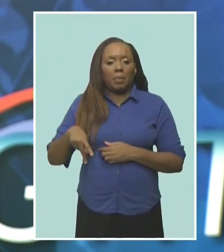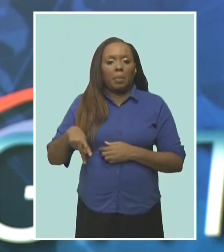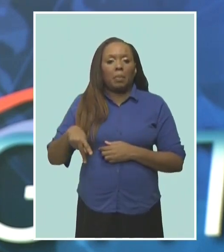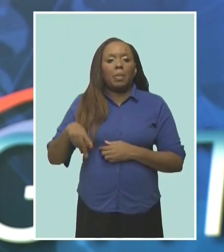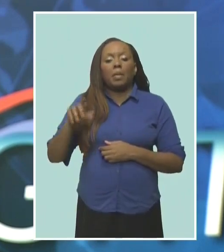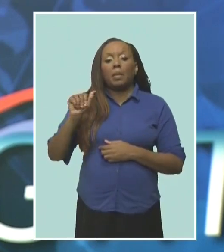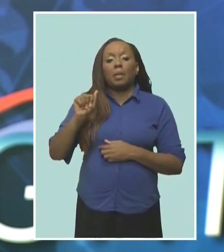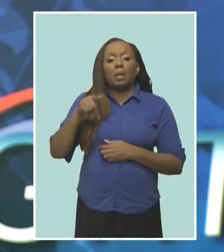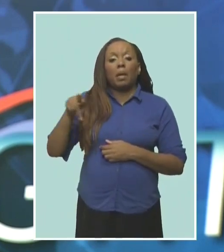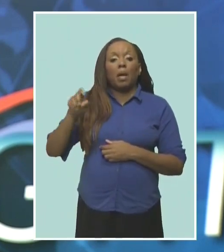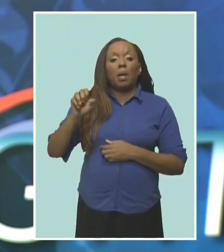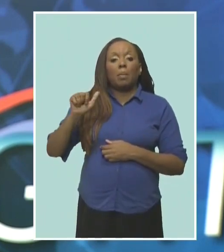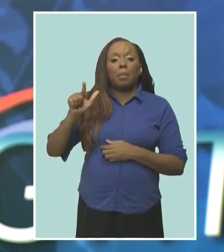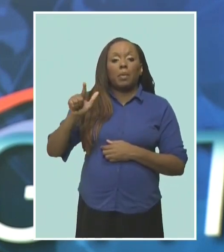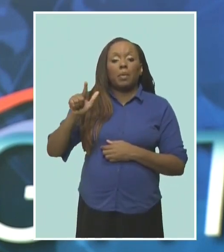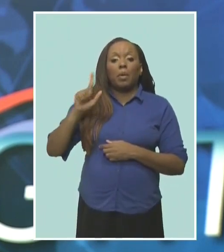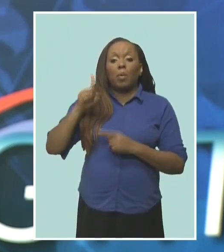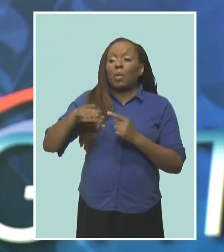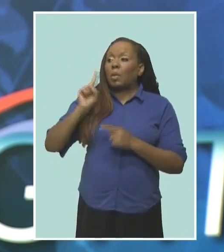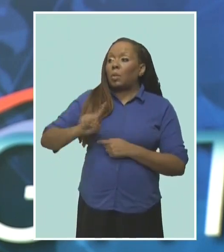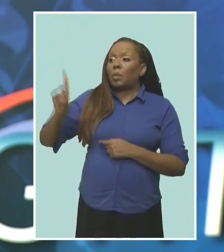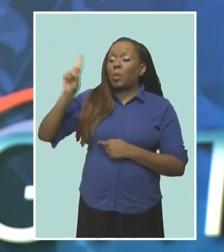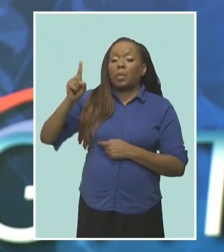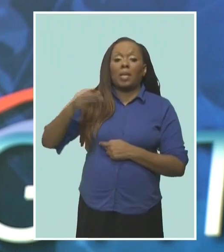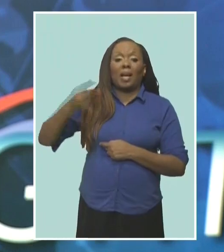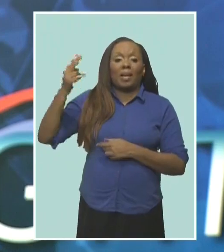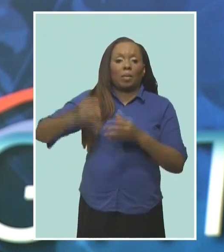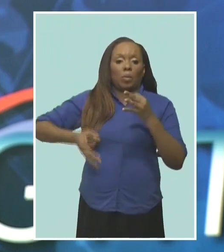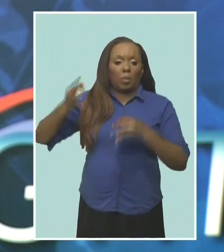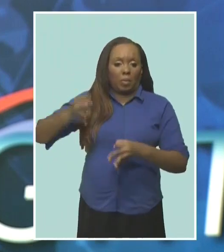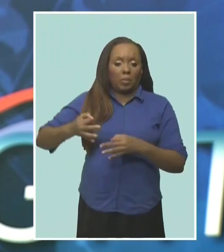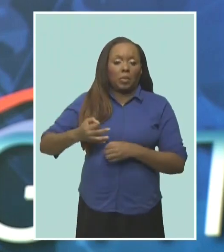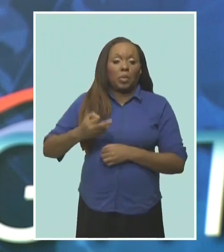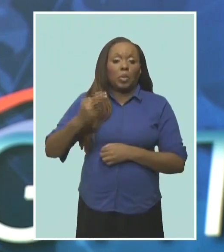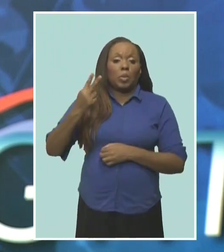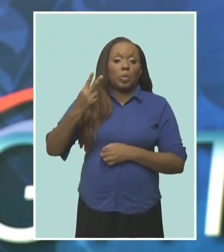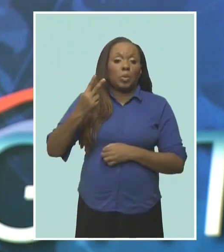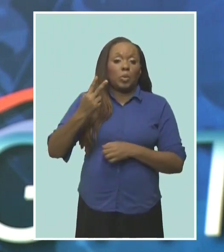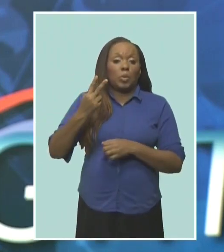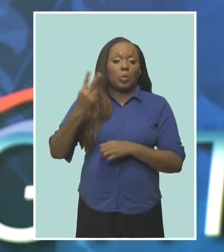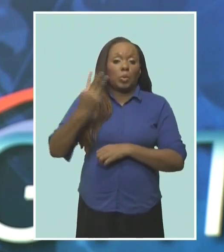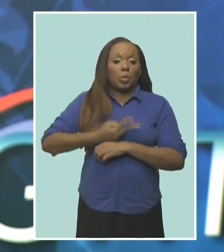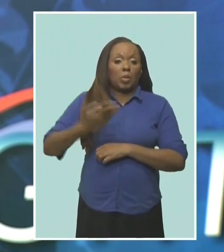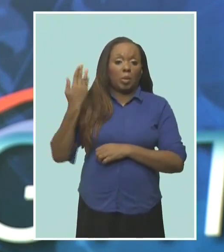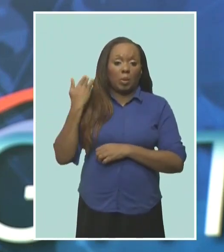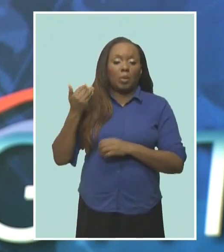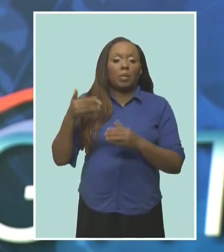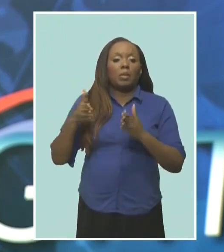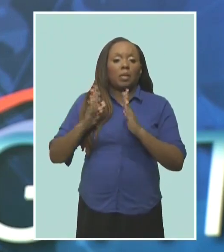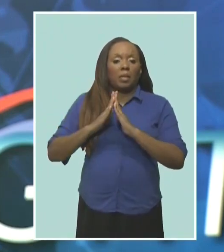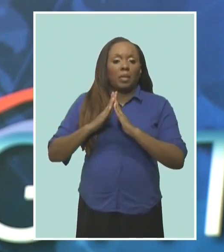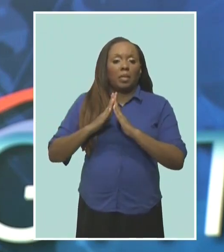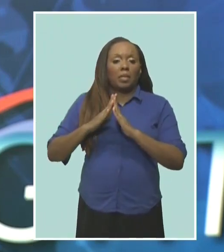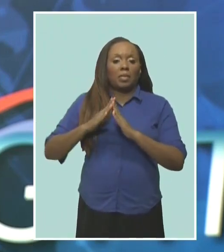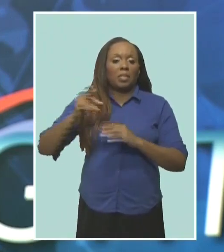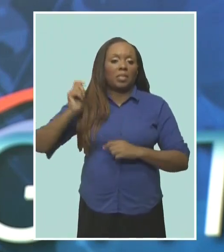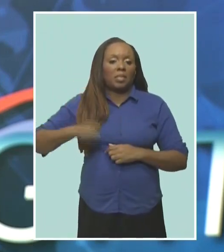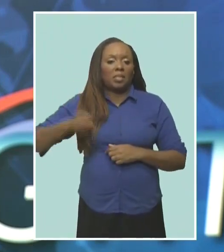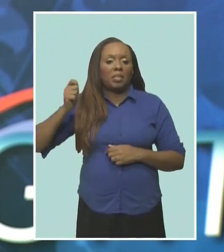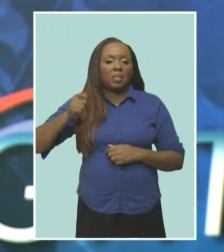Court. 2 days ago, they sent a letter to the judge, Barry Carrington, asking leave of the court to make a